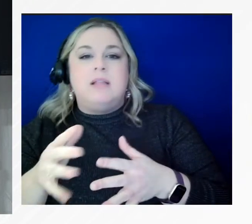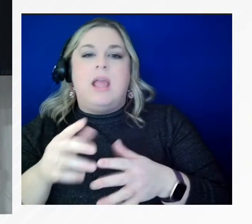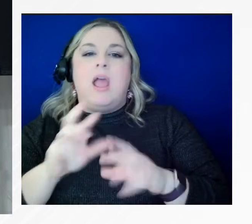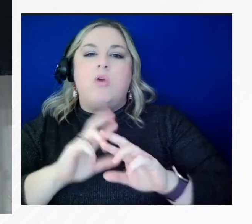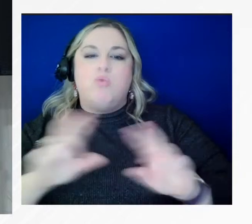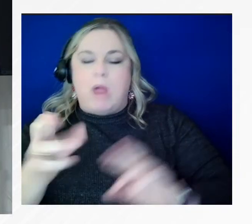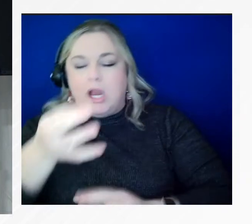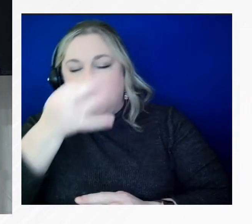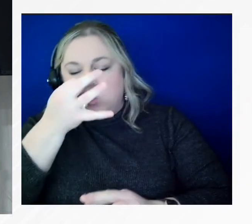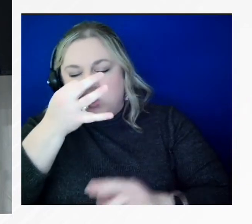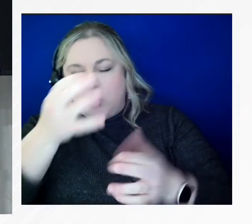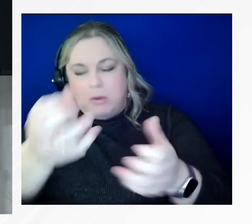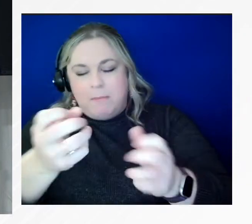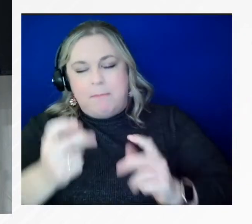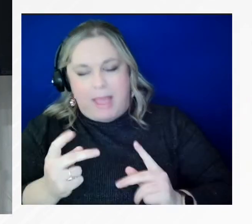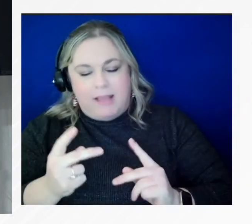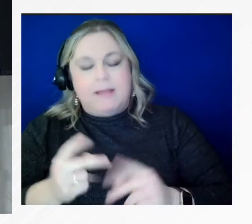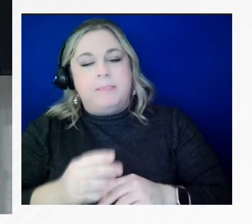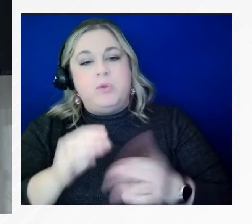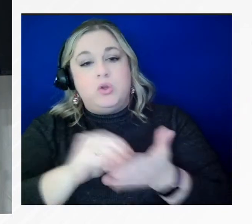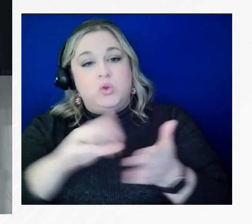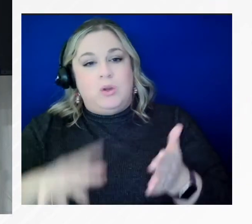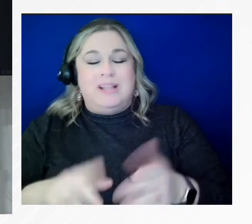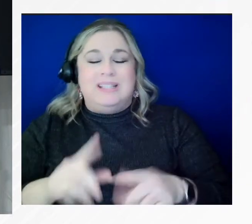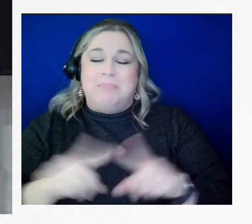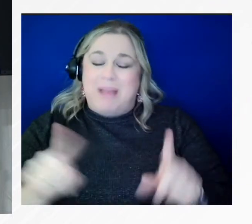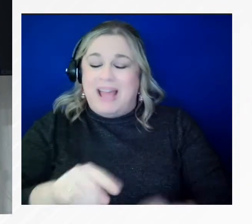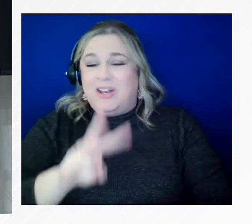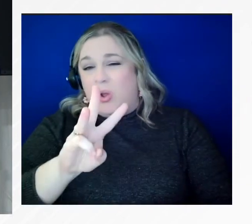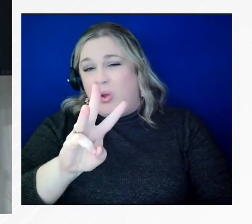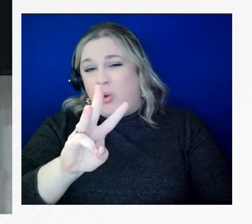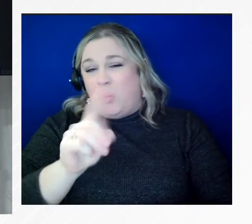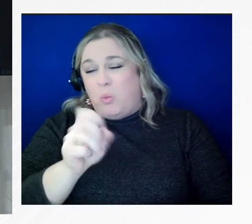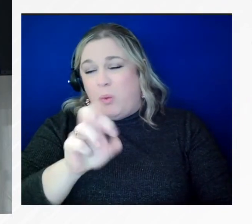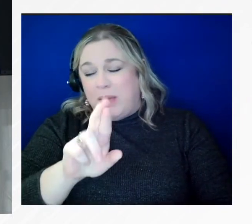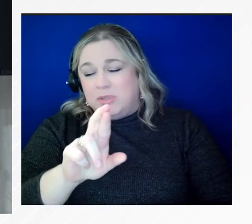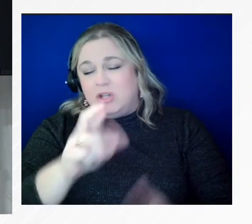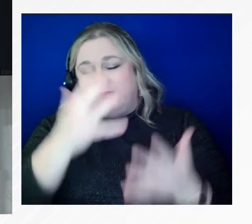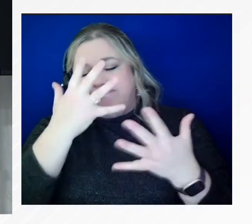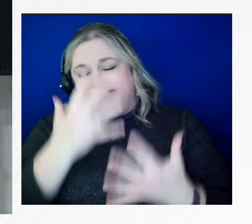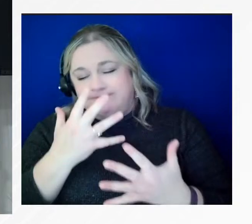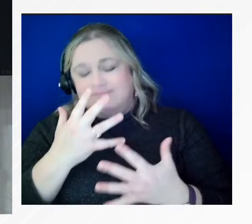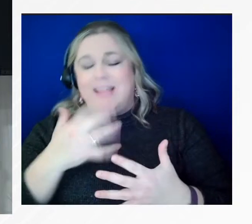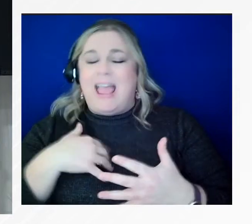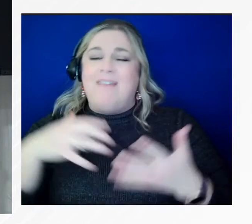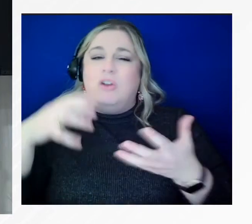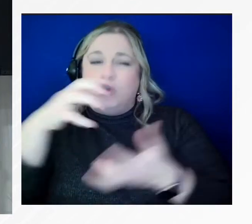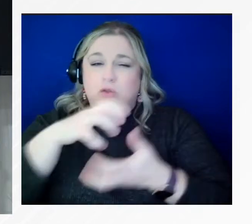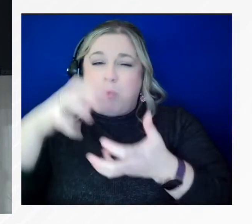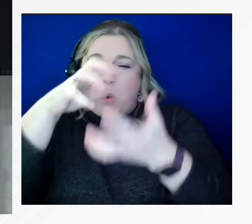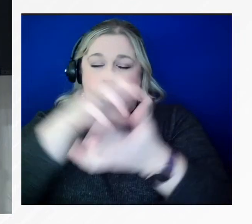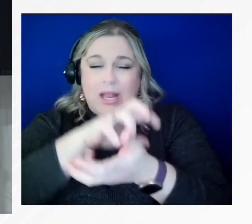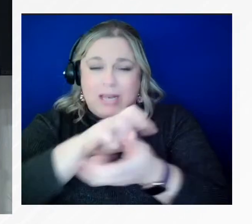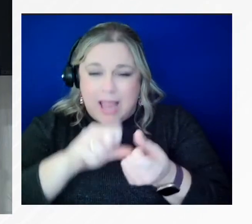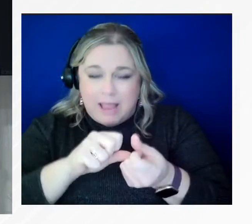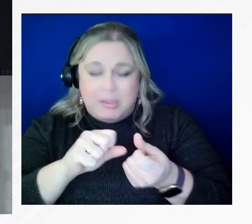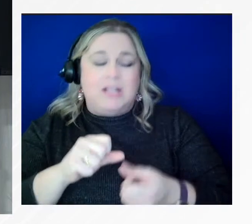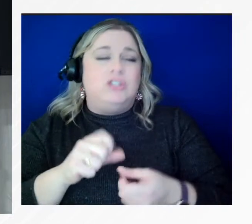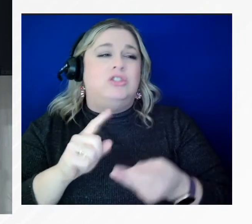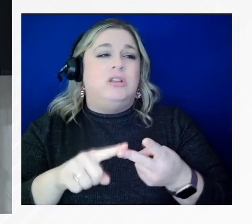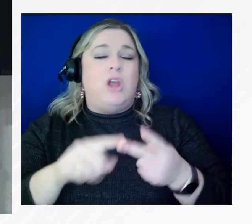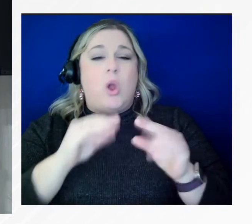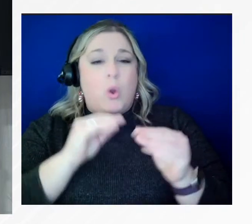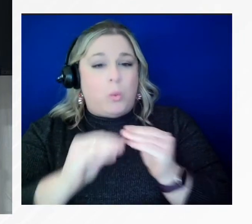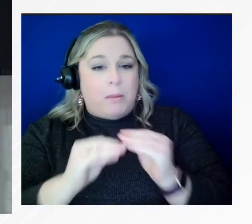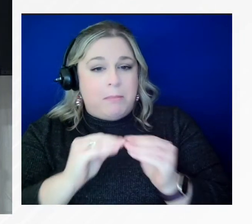Webster Elementary School sustained more significant damage, including smoke damage inside classrooms. Repairs and